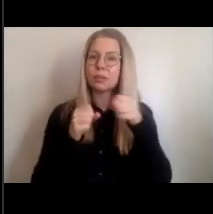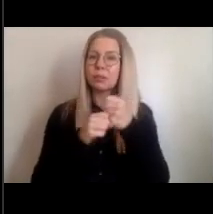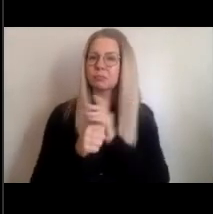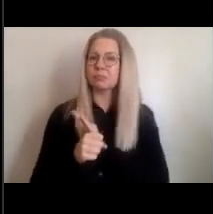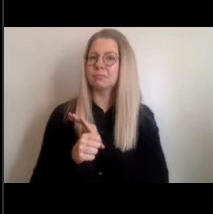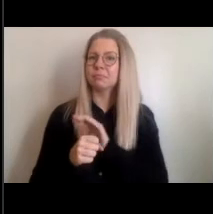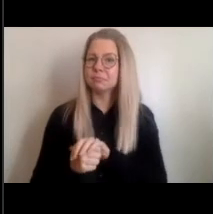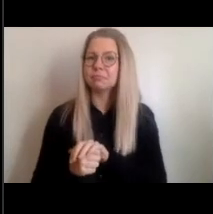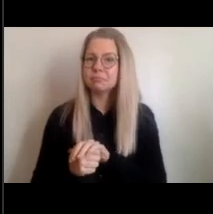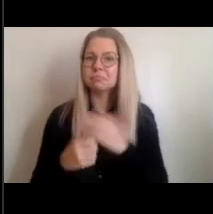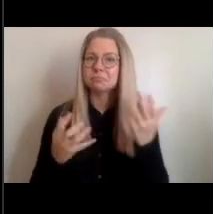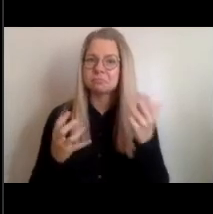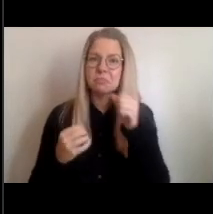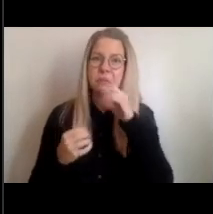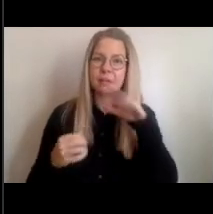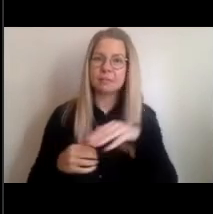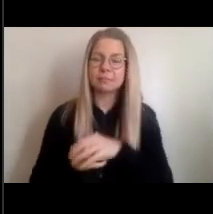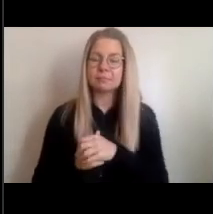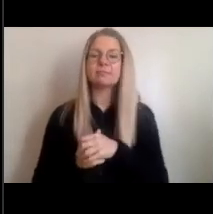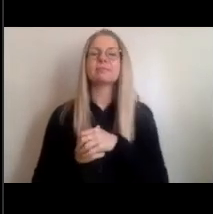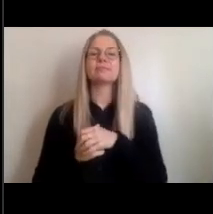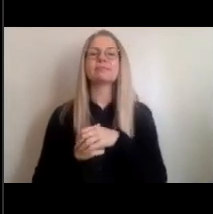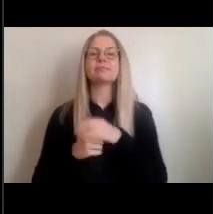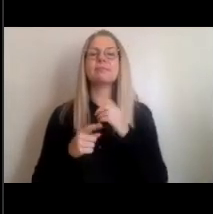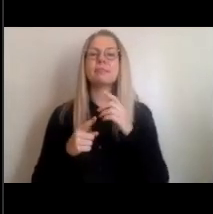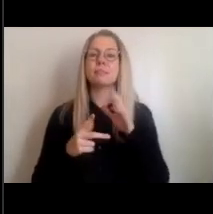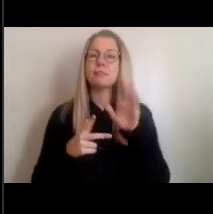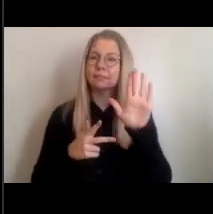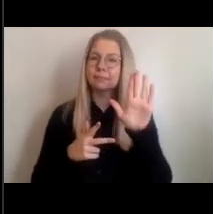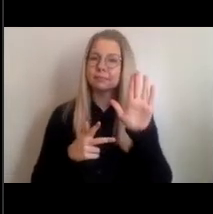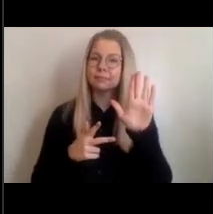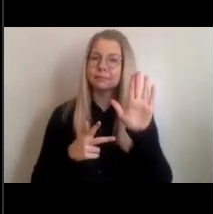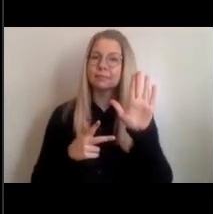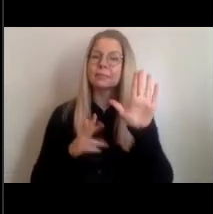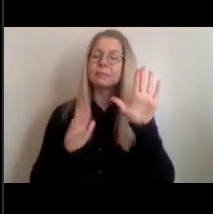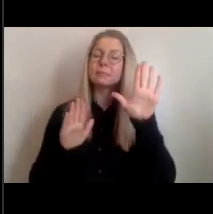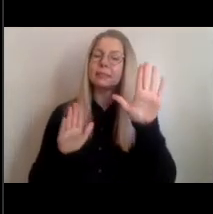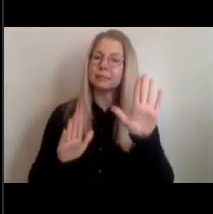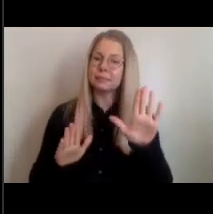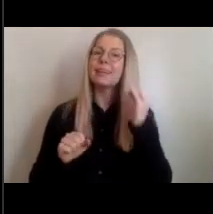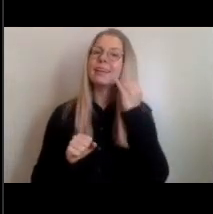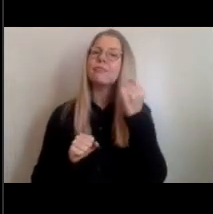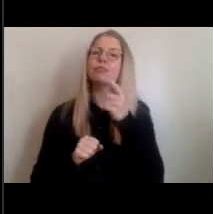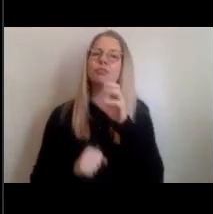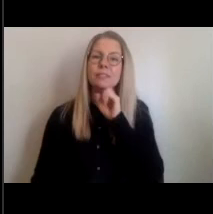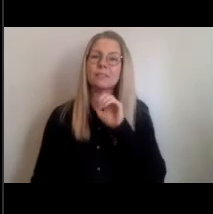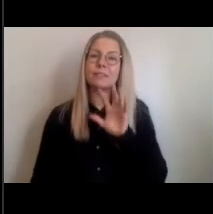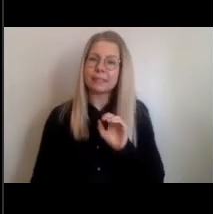Now, what's amazing is if at the age of 50, when you started this study, you had